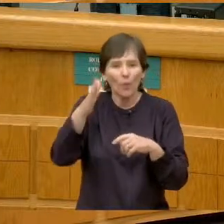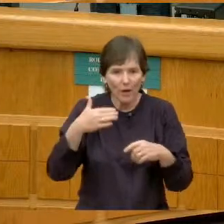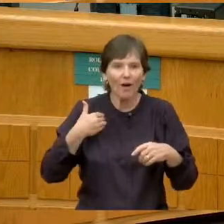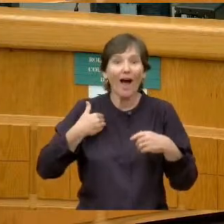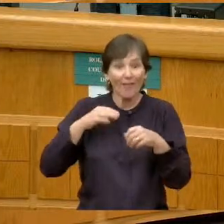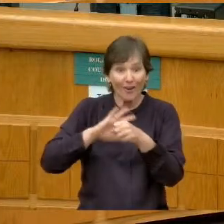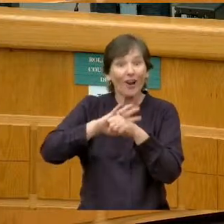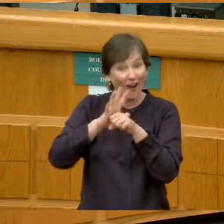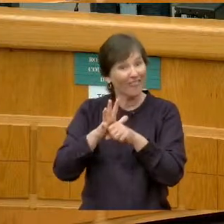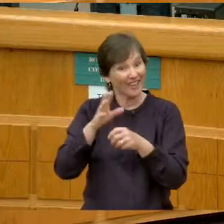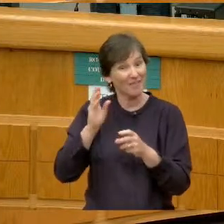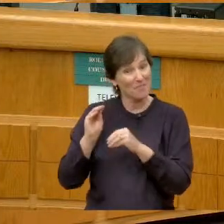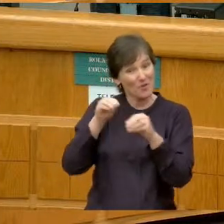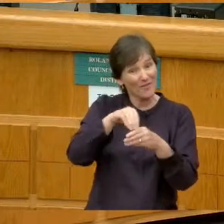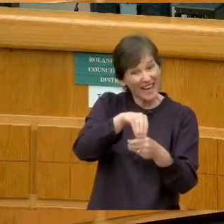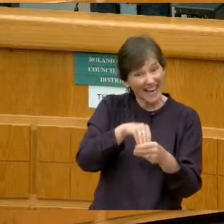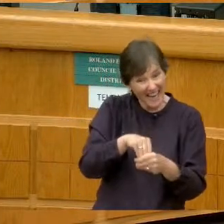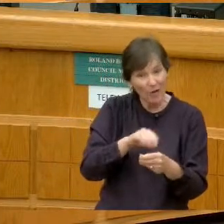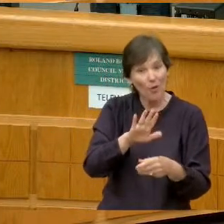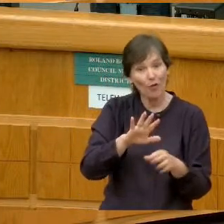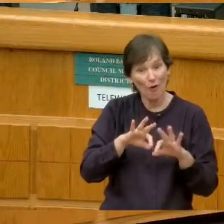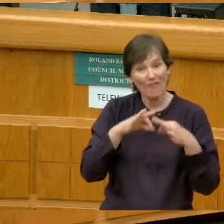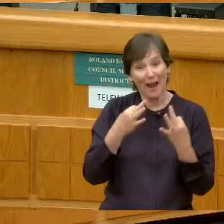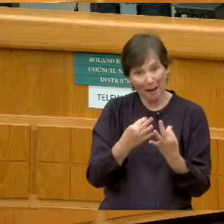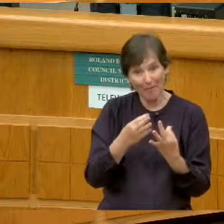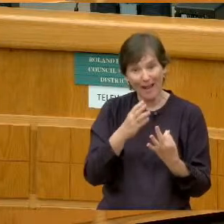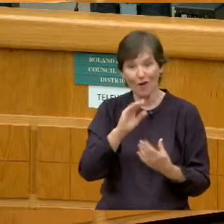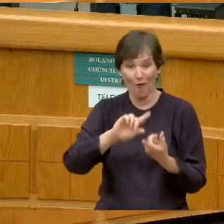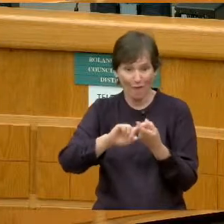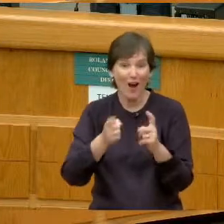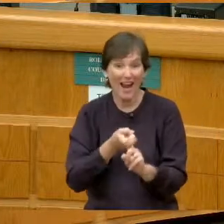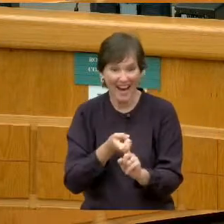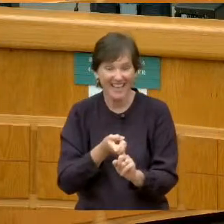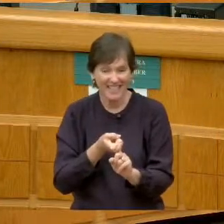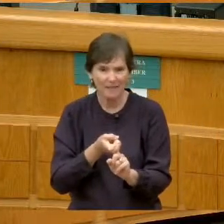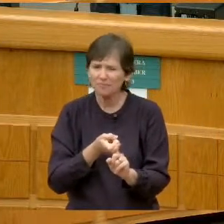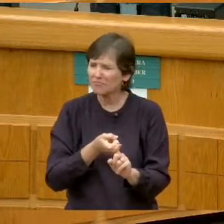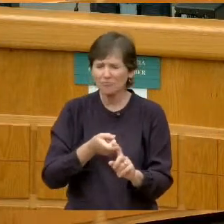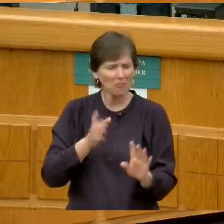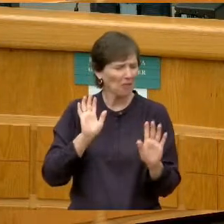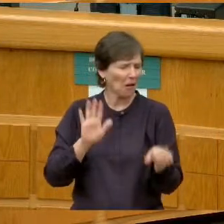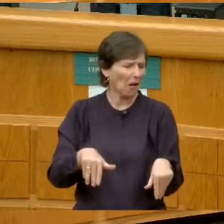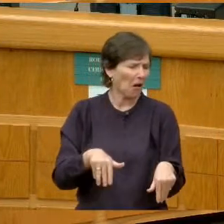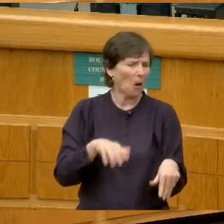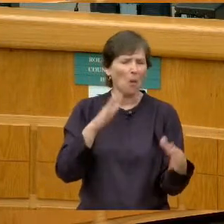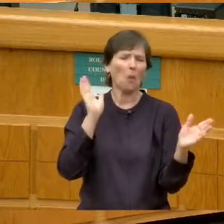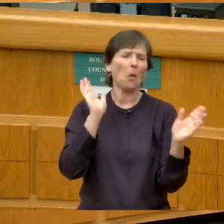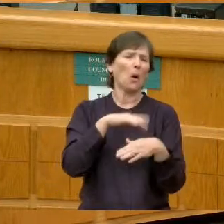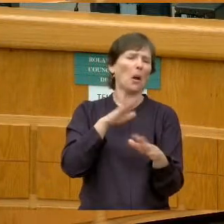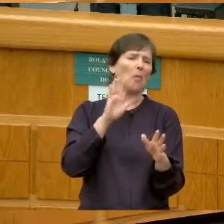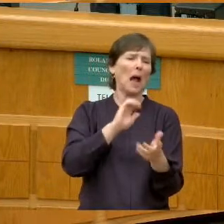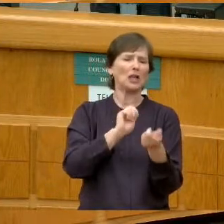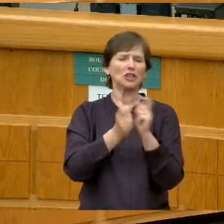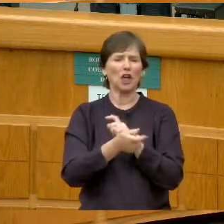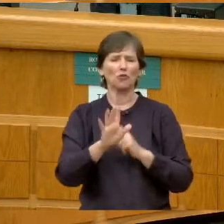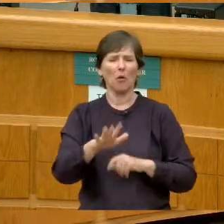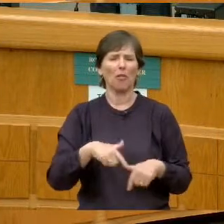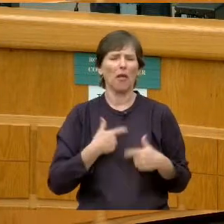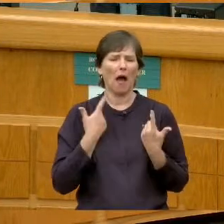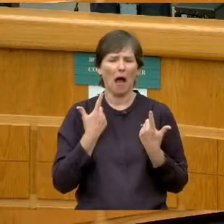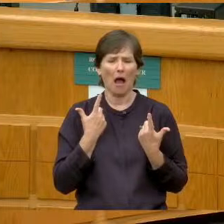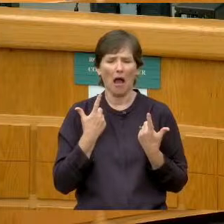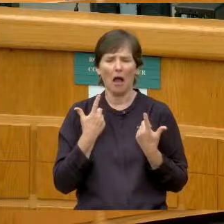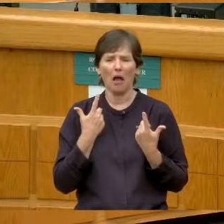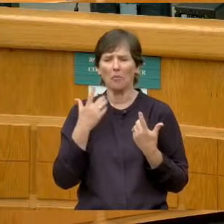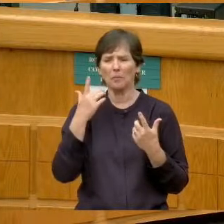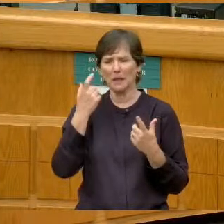and I'm even willing to go meet your families. Don't adjust your lives in any way because of me. Keep doing everything like you